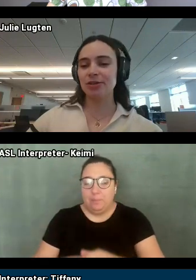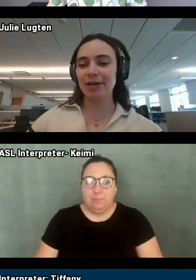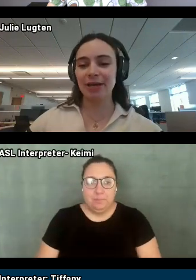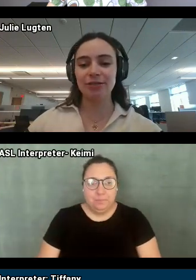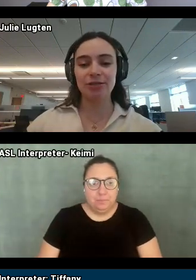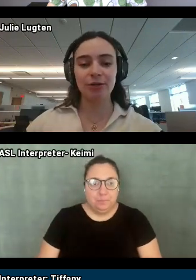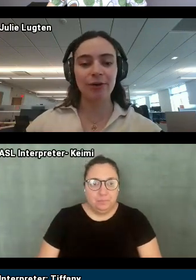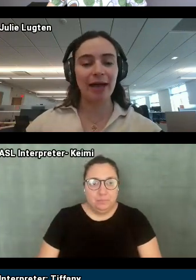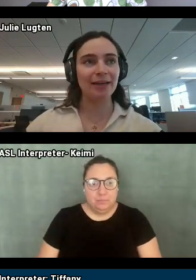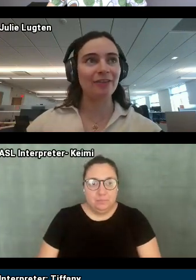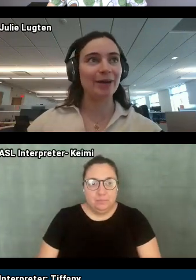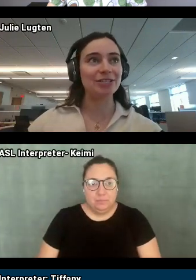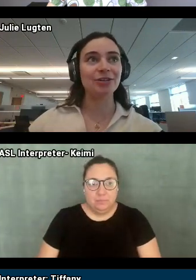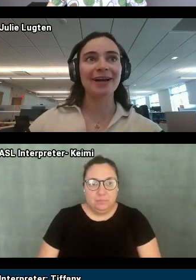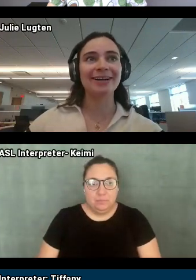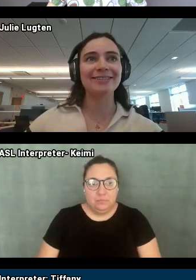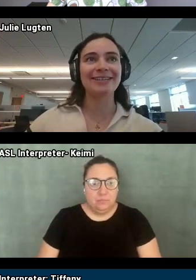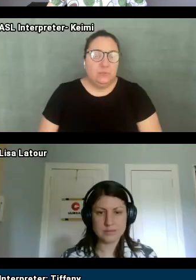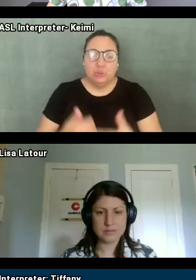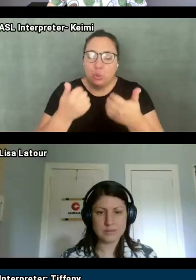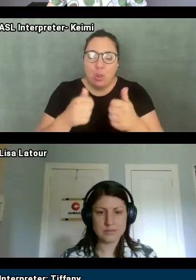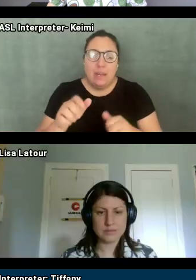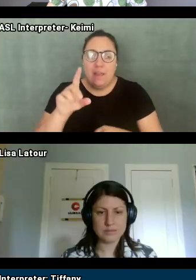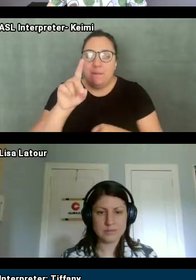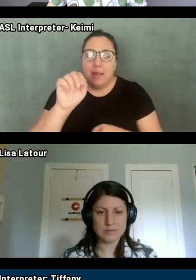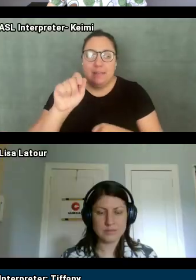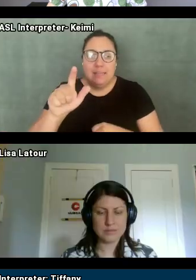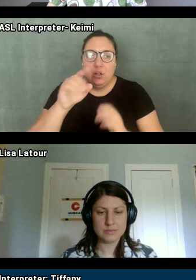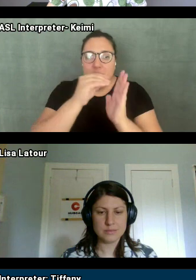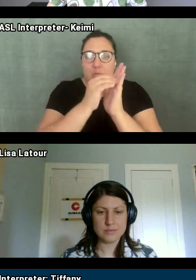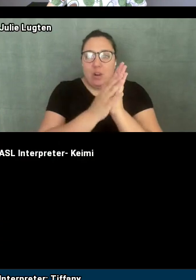So just going into any of my deal records here,